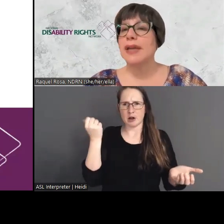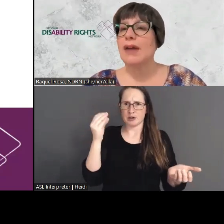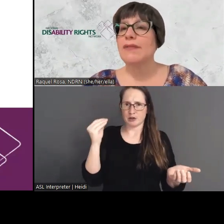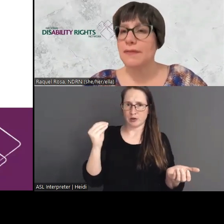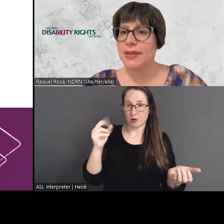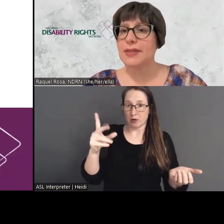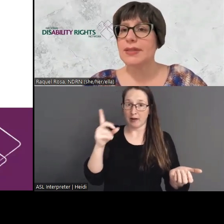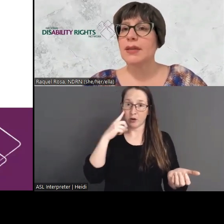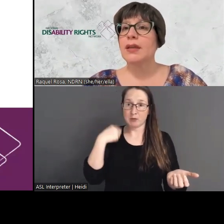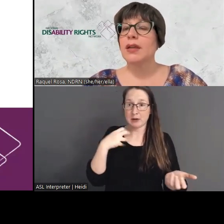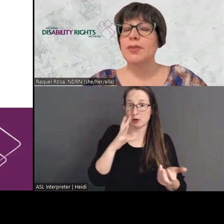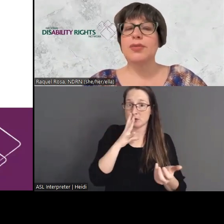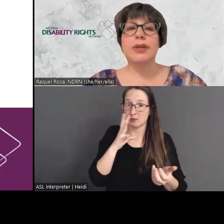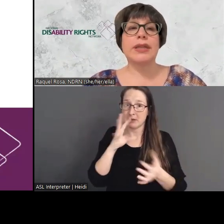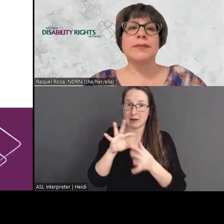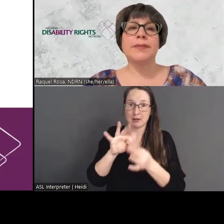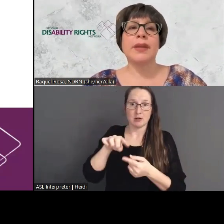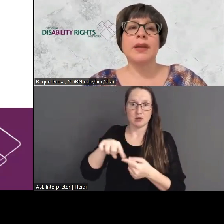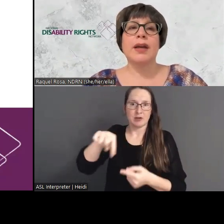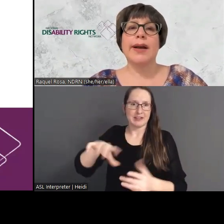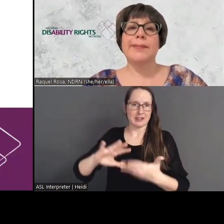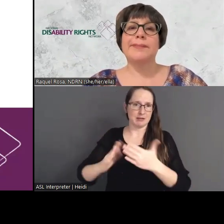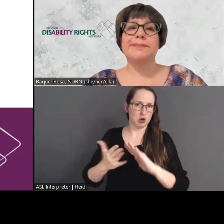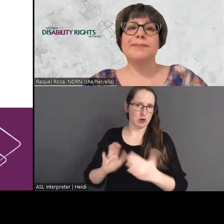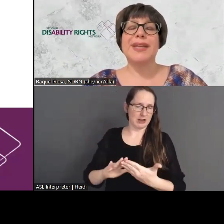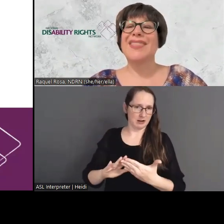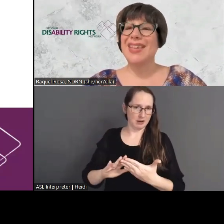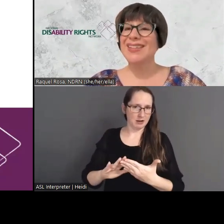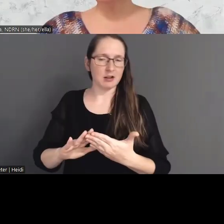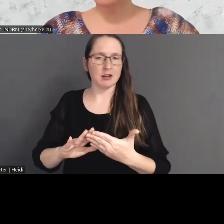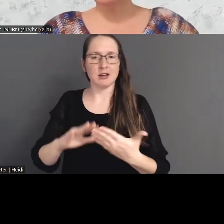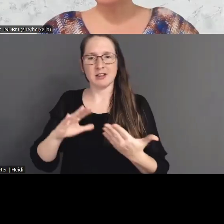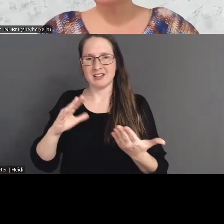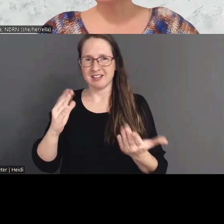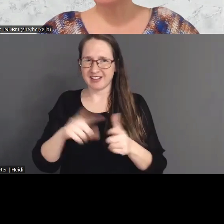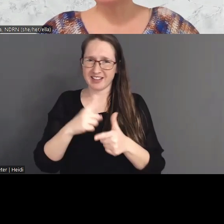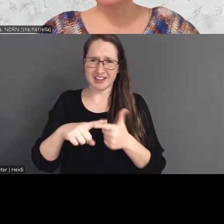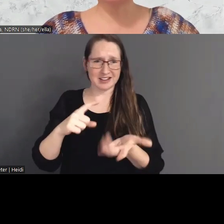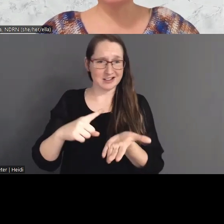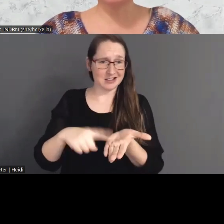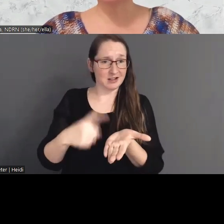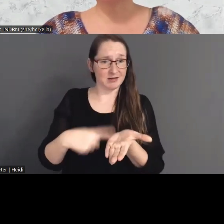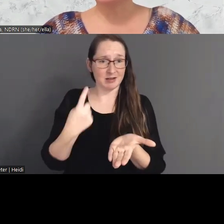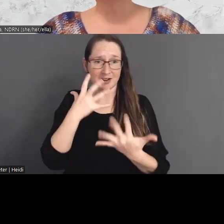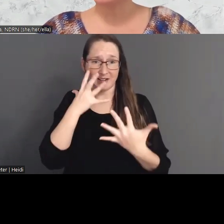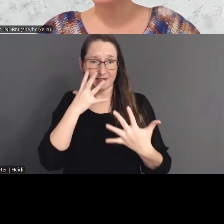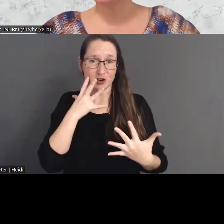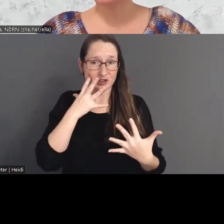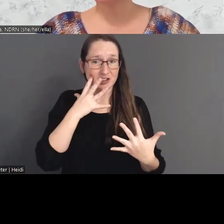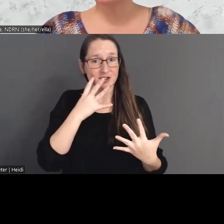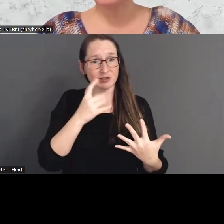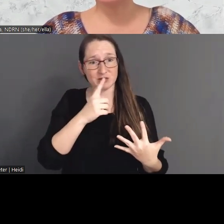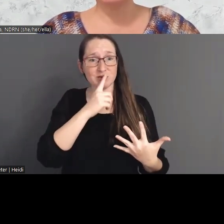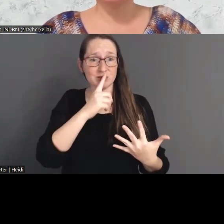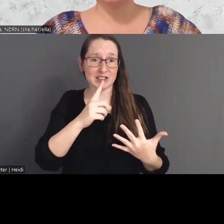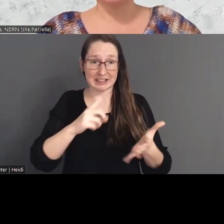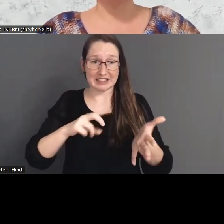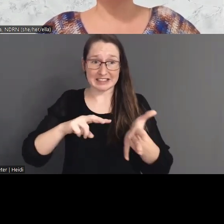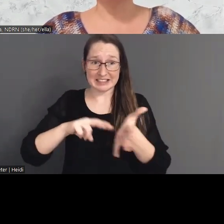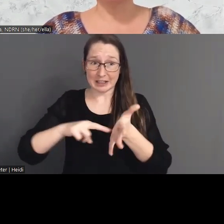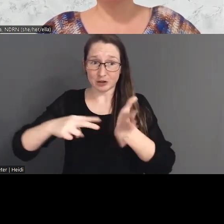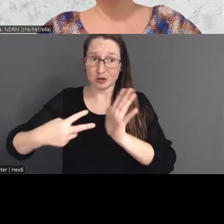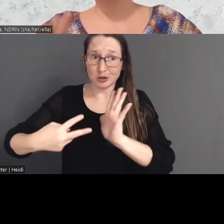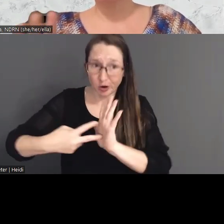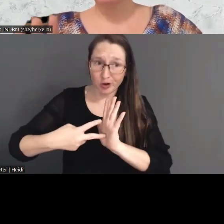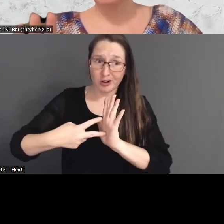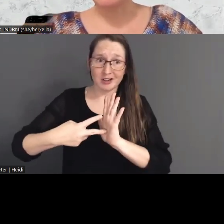speak on behalf of this community. And then sometimes, unfortunately, it is intentional.